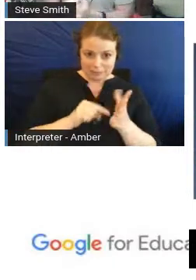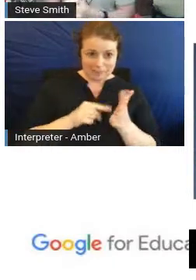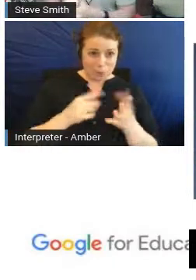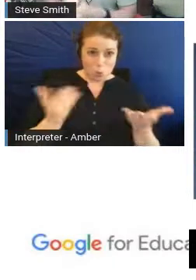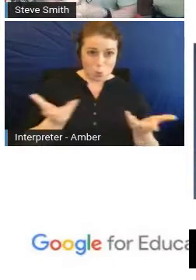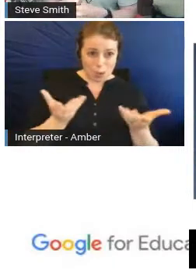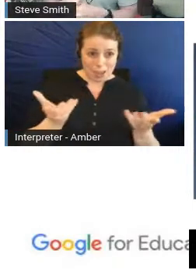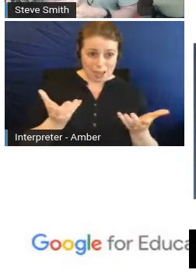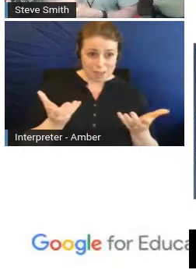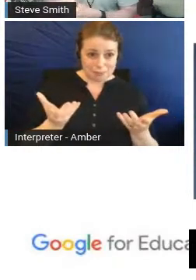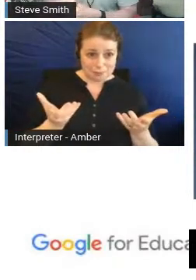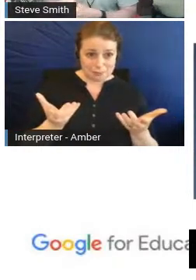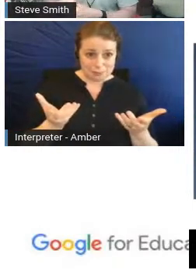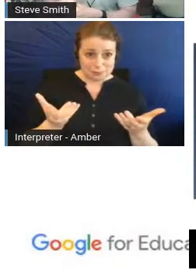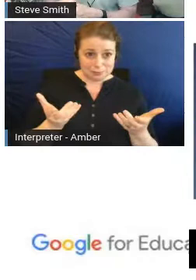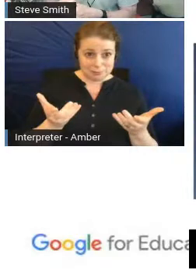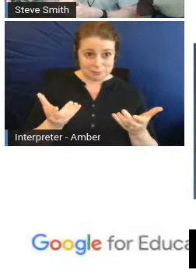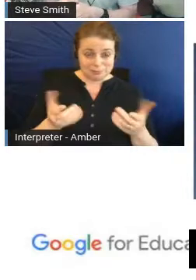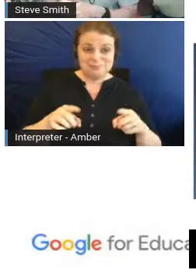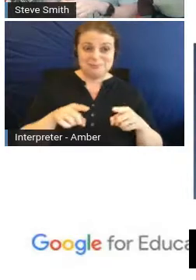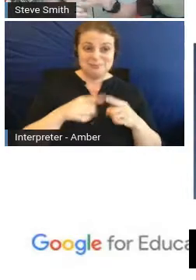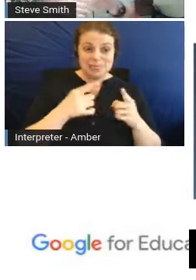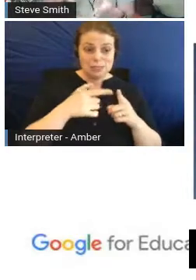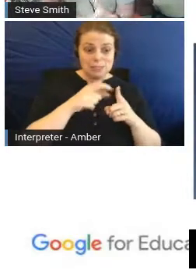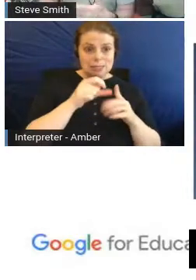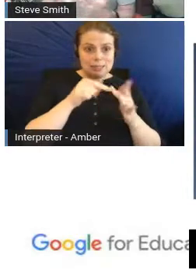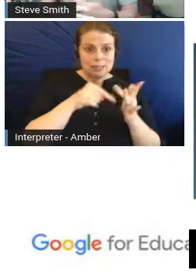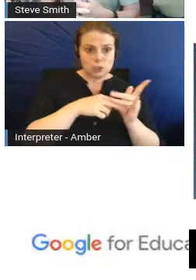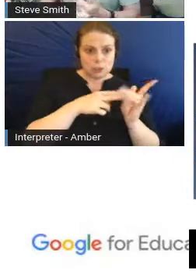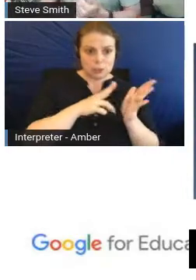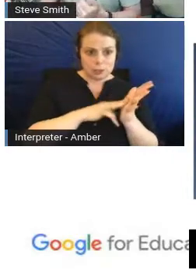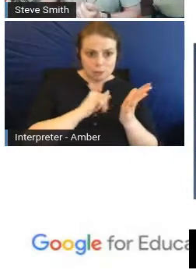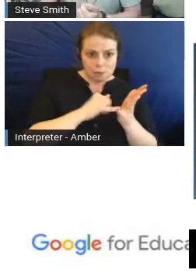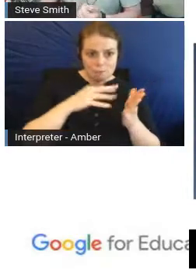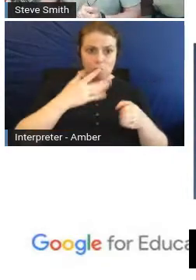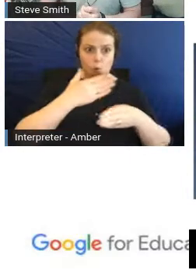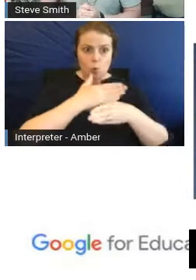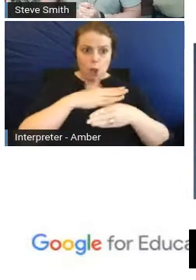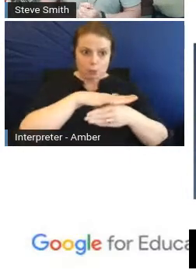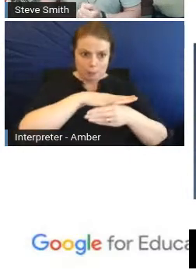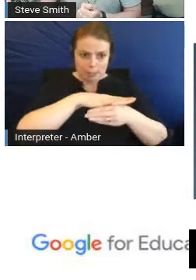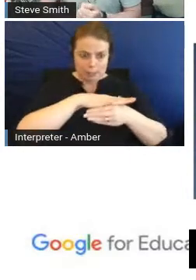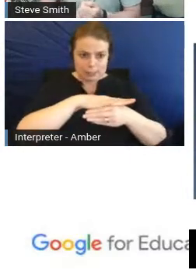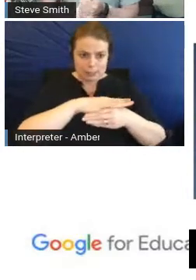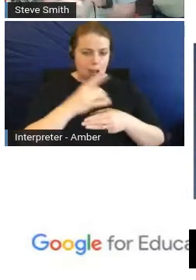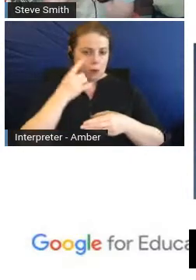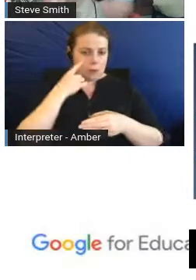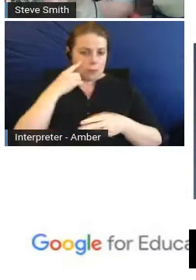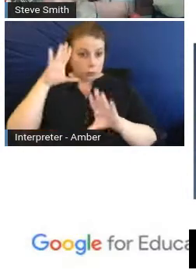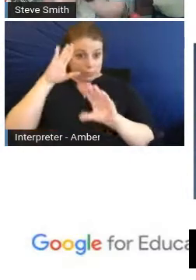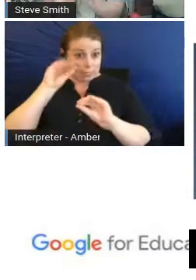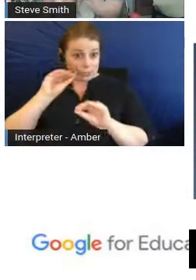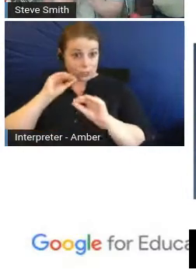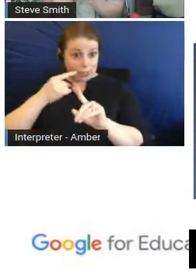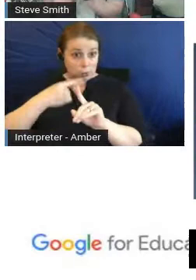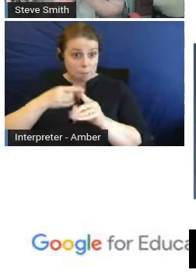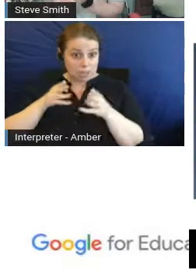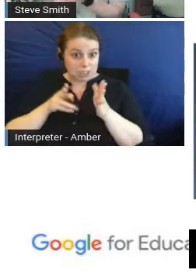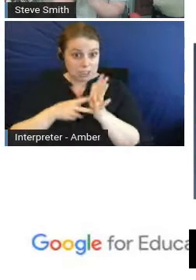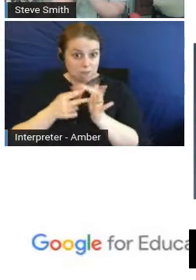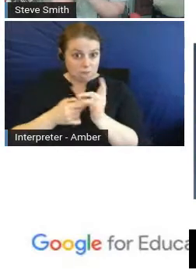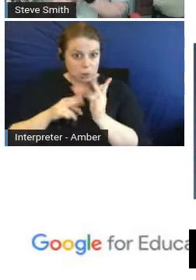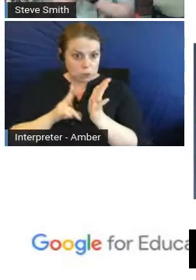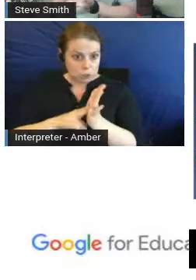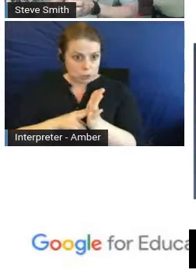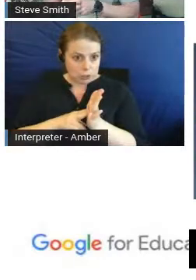all different editions of Workspace. I'm going to have a look at some of the Education Plus version because I want to really have a look at that